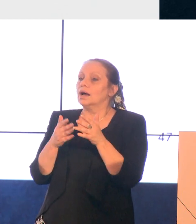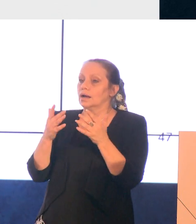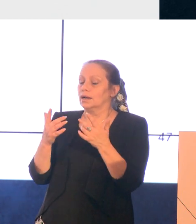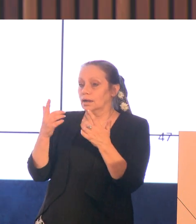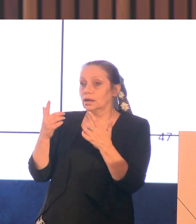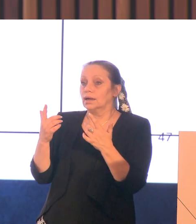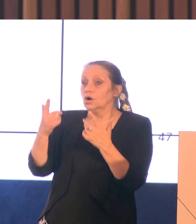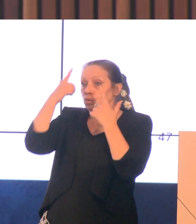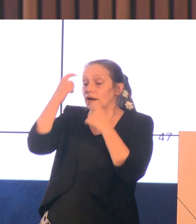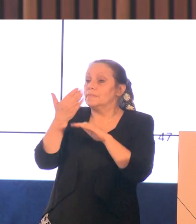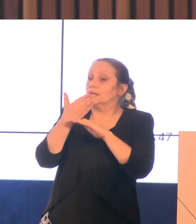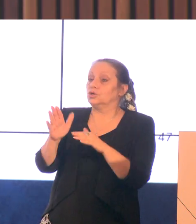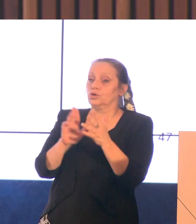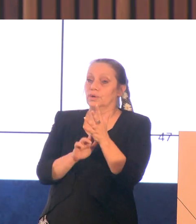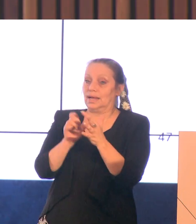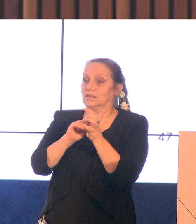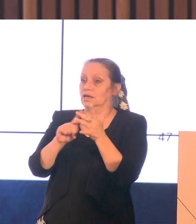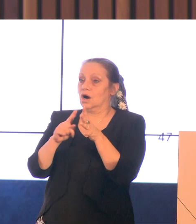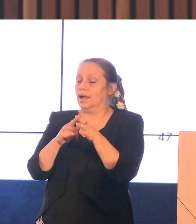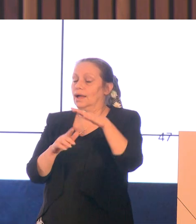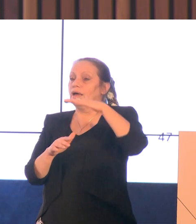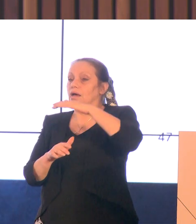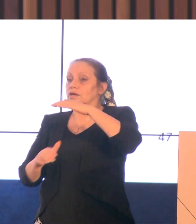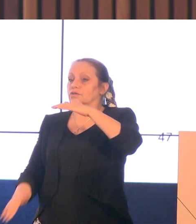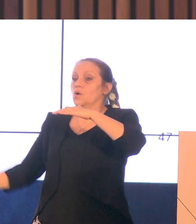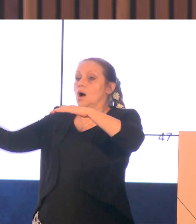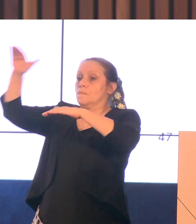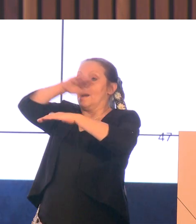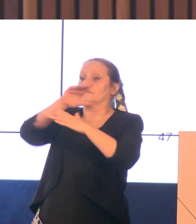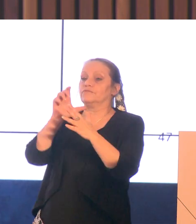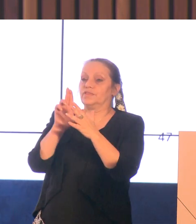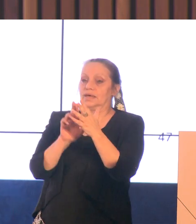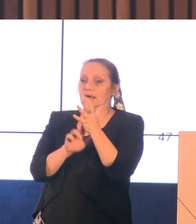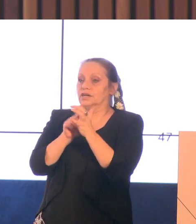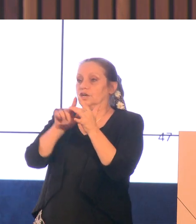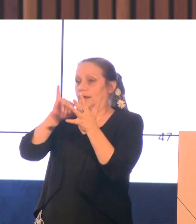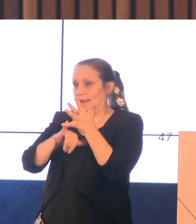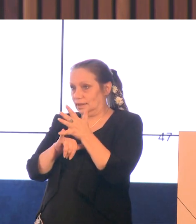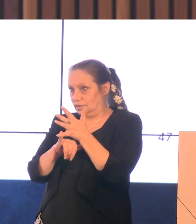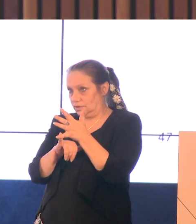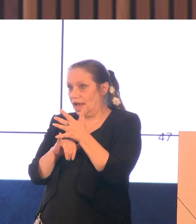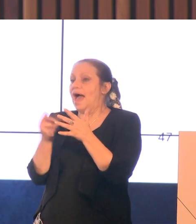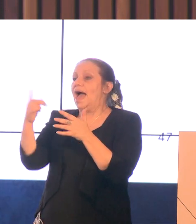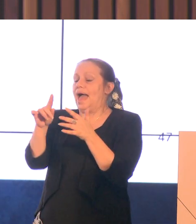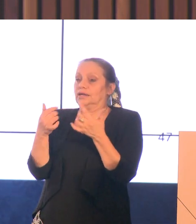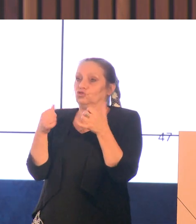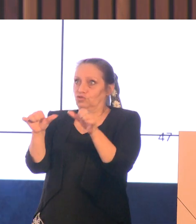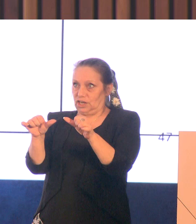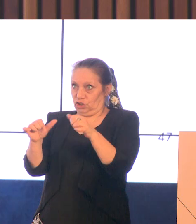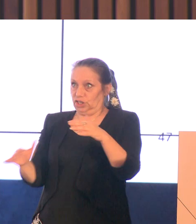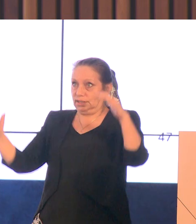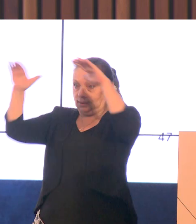provide an umbrella over both the National Disability Insurance Scheme and the National Disability Strategy,